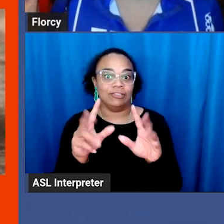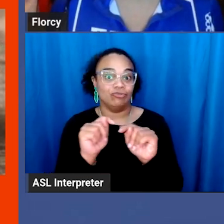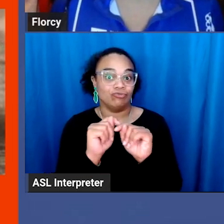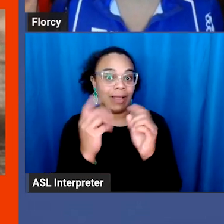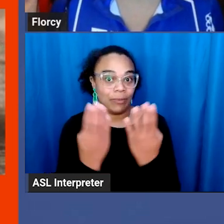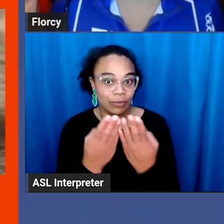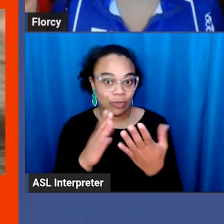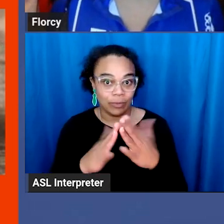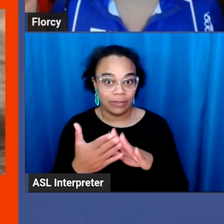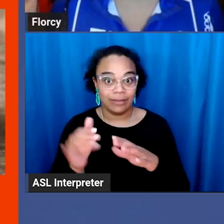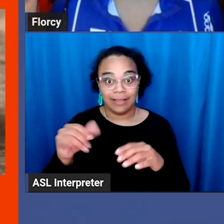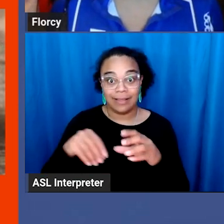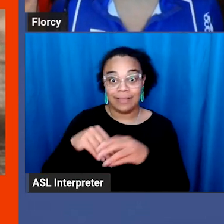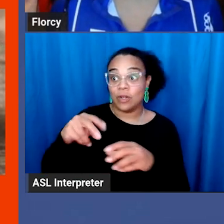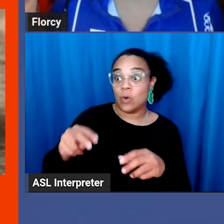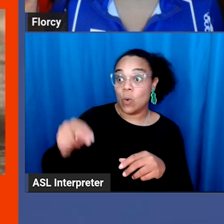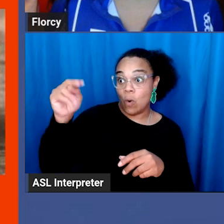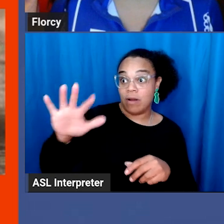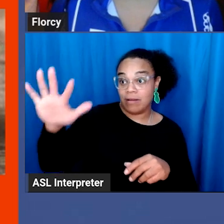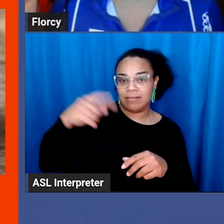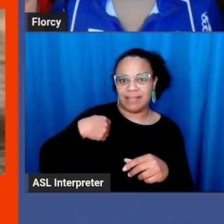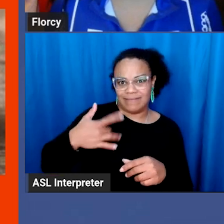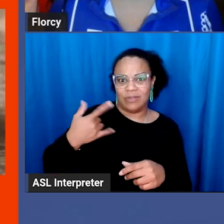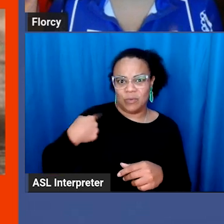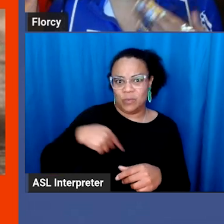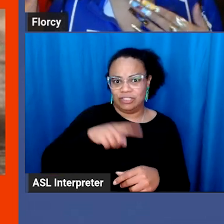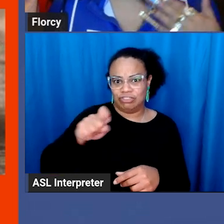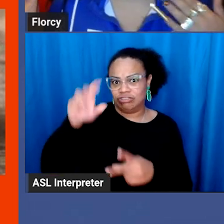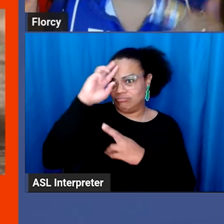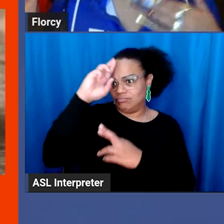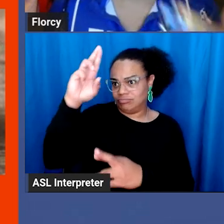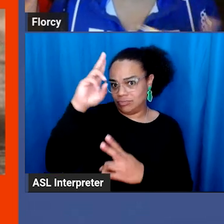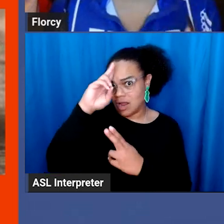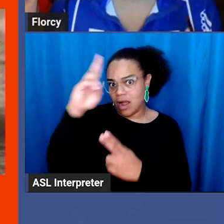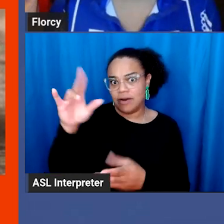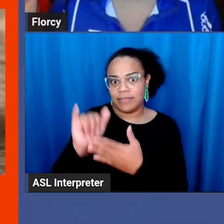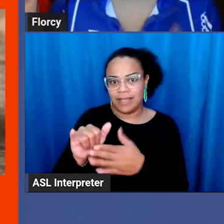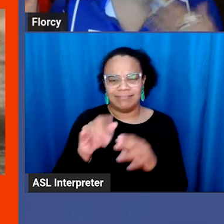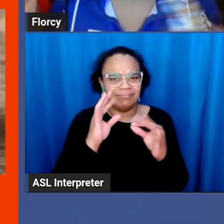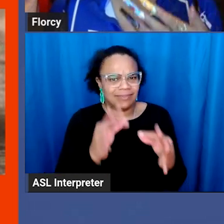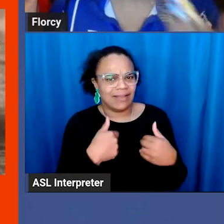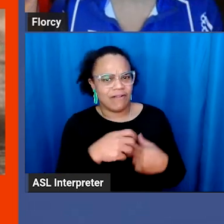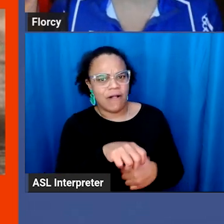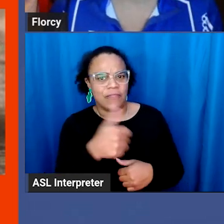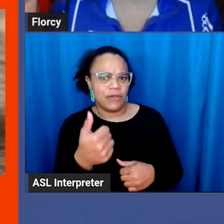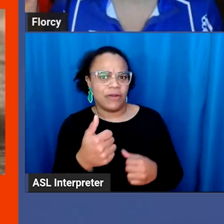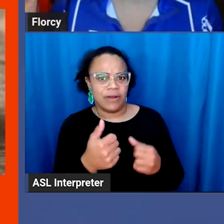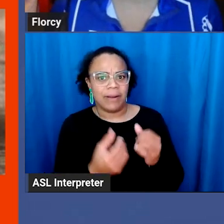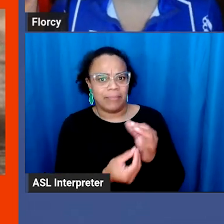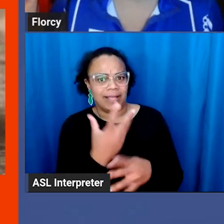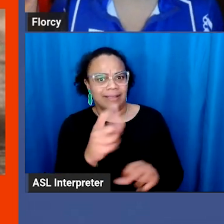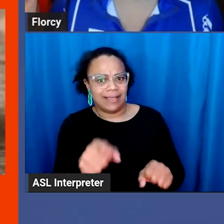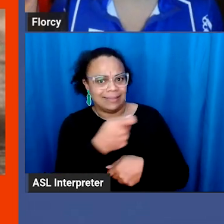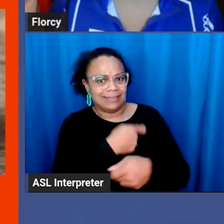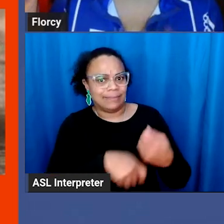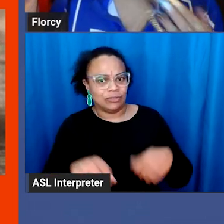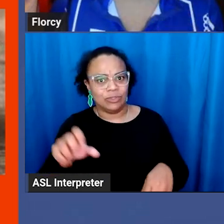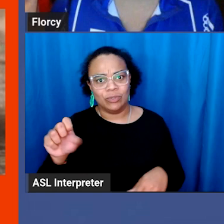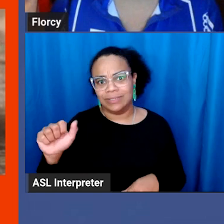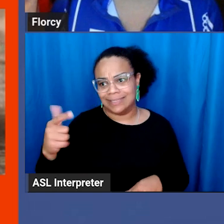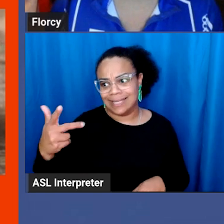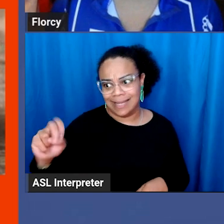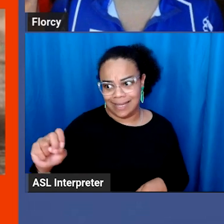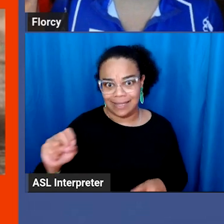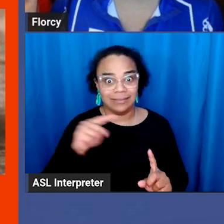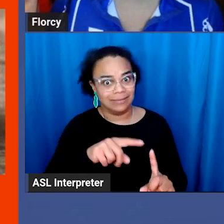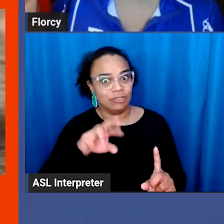that I think that we should be honoring. And there are other plants that can definitely substitute for that. And rosemary is one of them. So I like to bring that